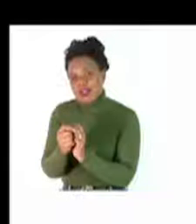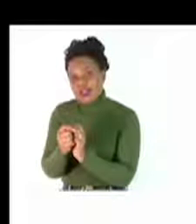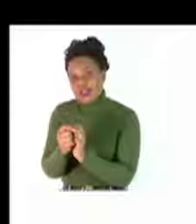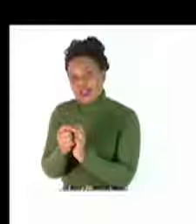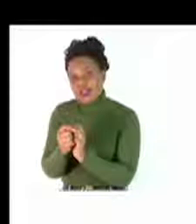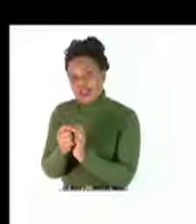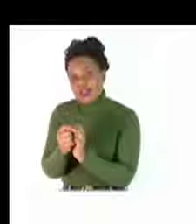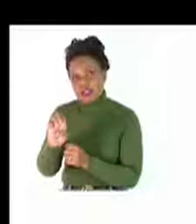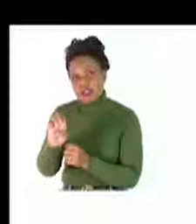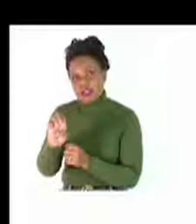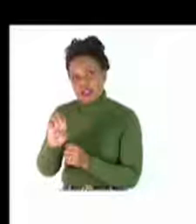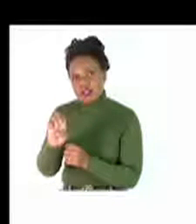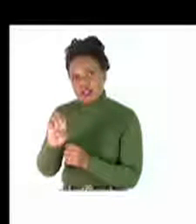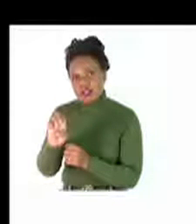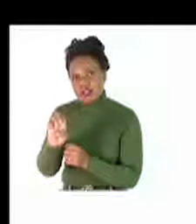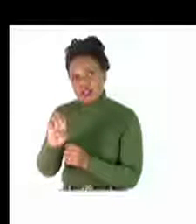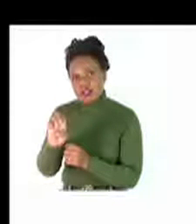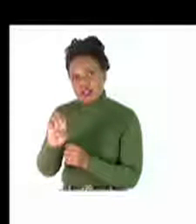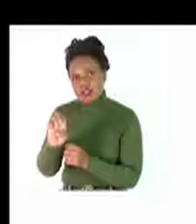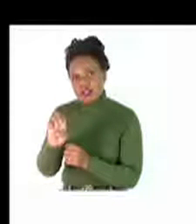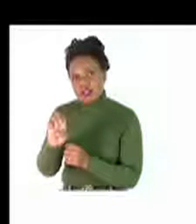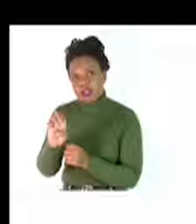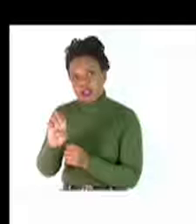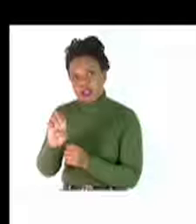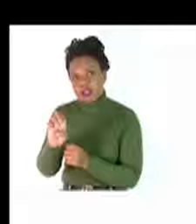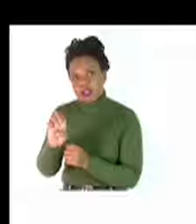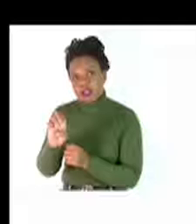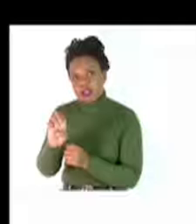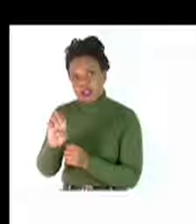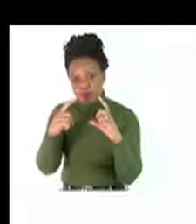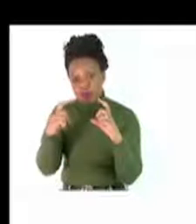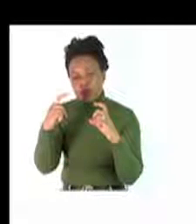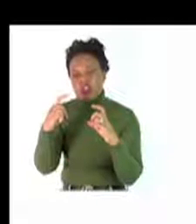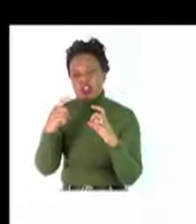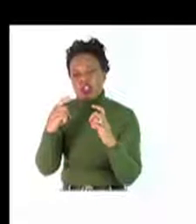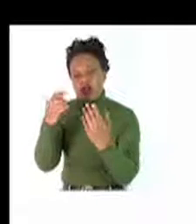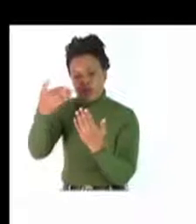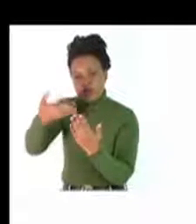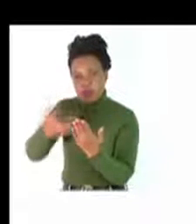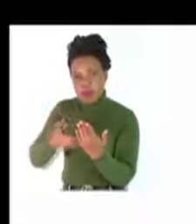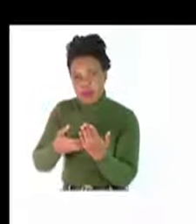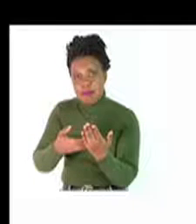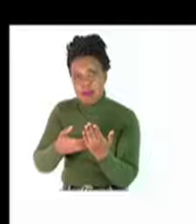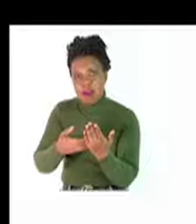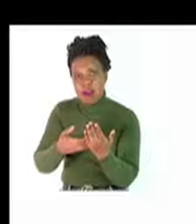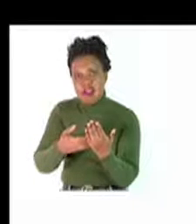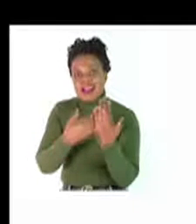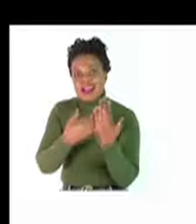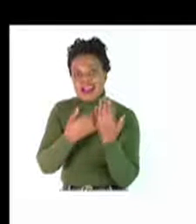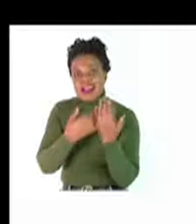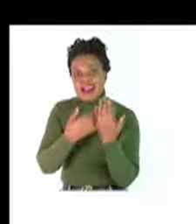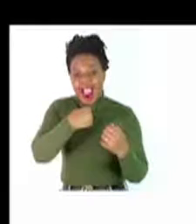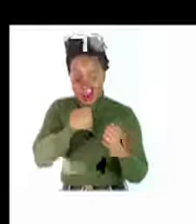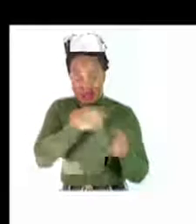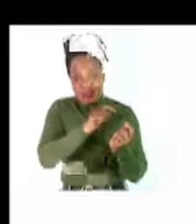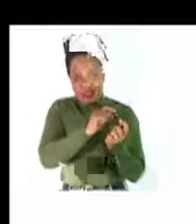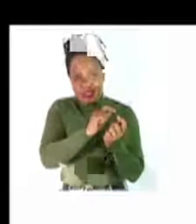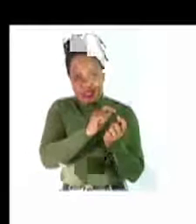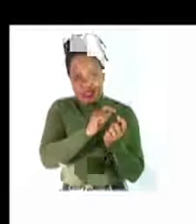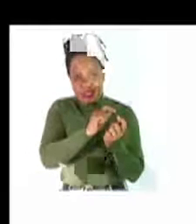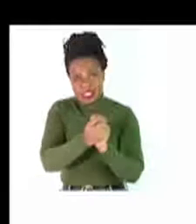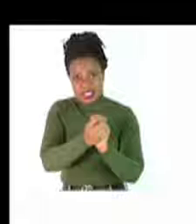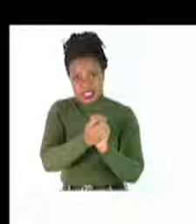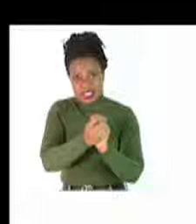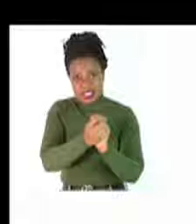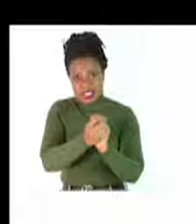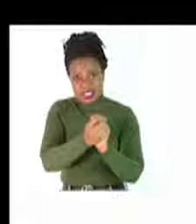We drew pictures on. So the word that we have changed to its plural form